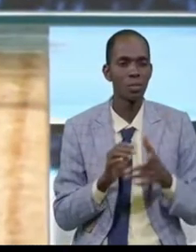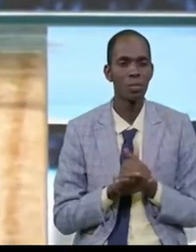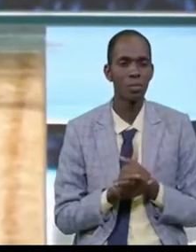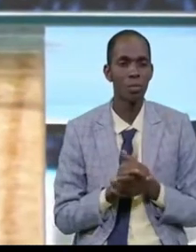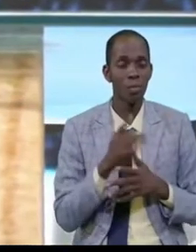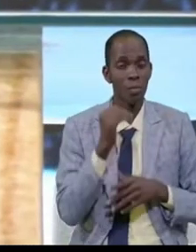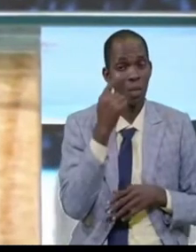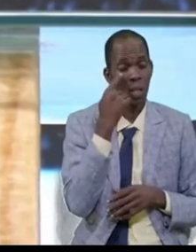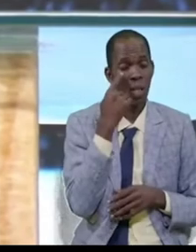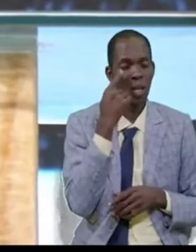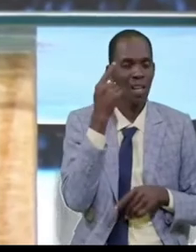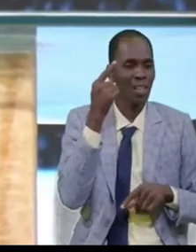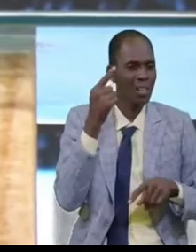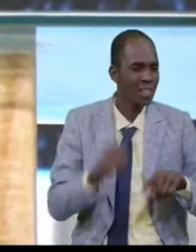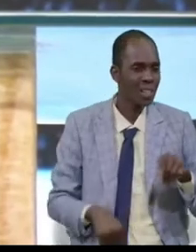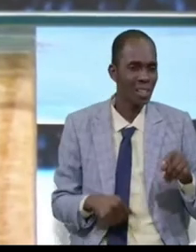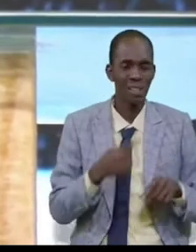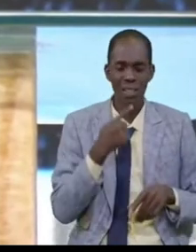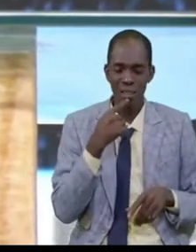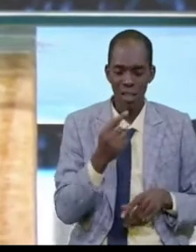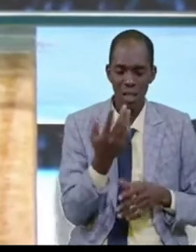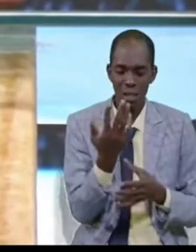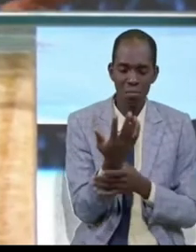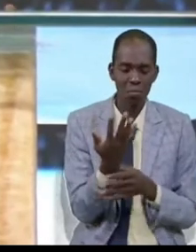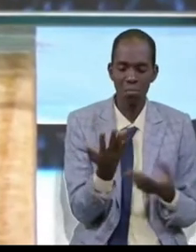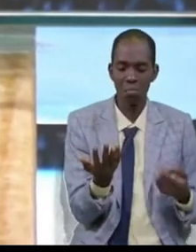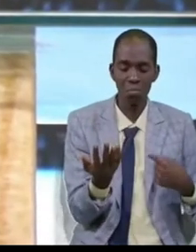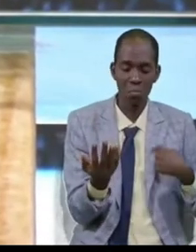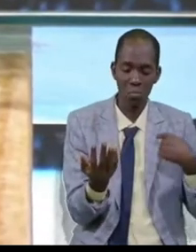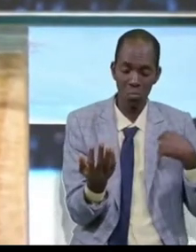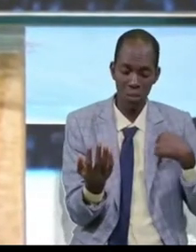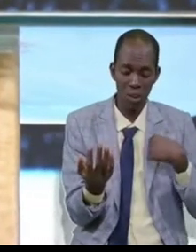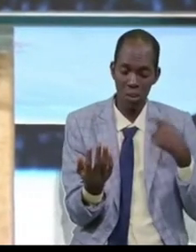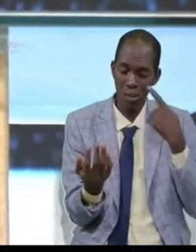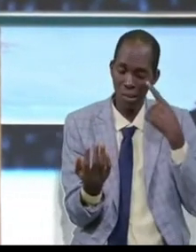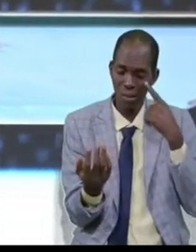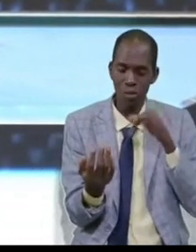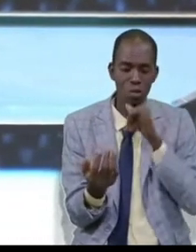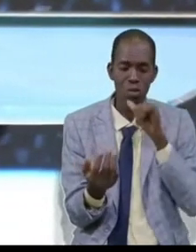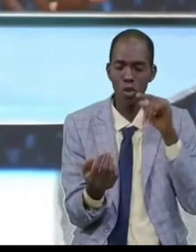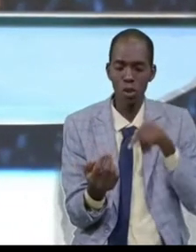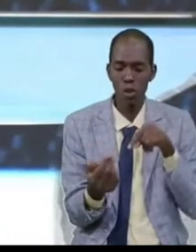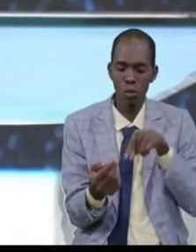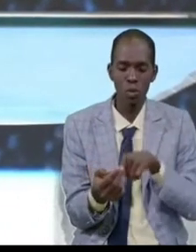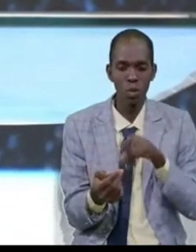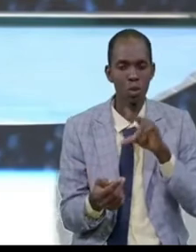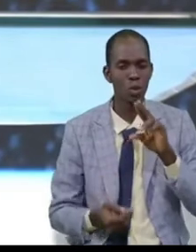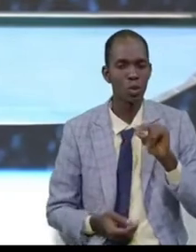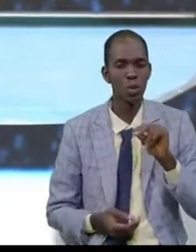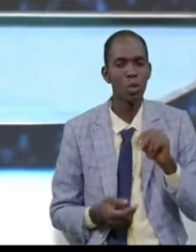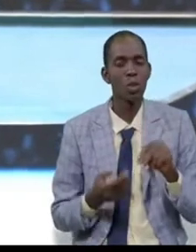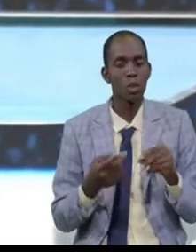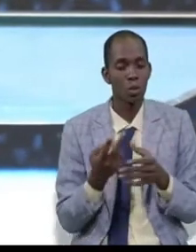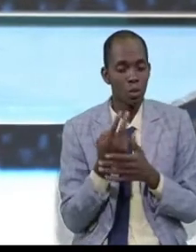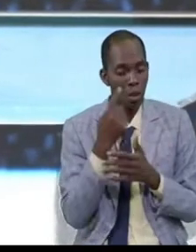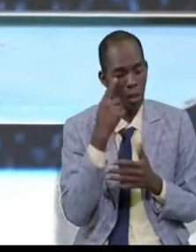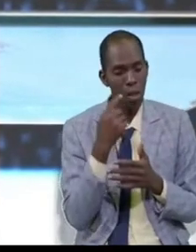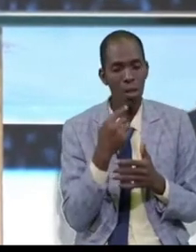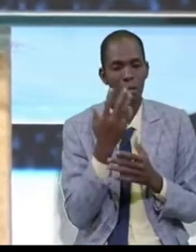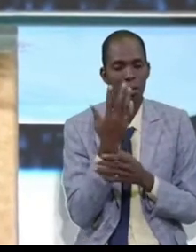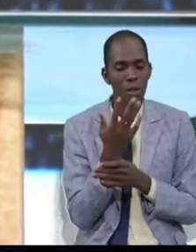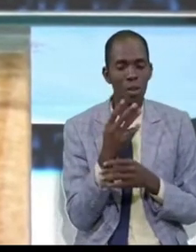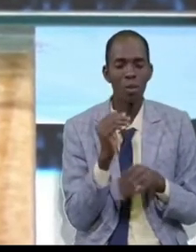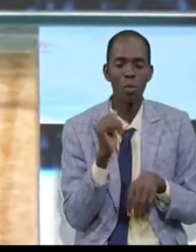eye cannot say unto the hand, I have no need of thee. They walk together and